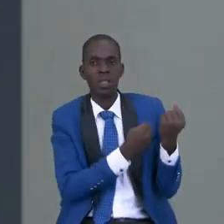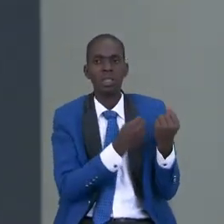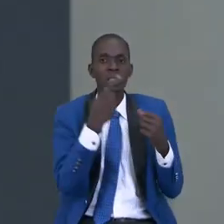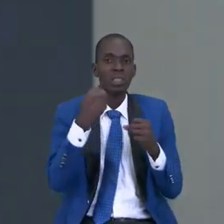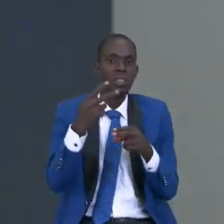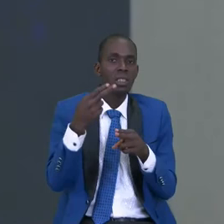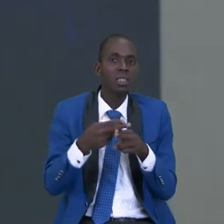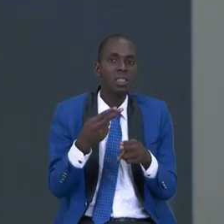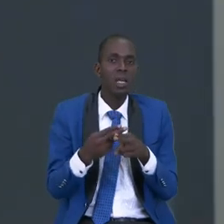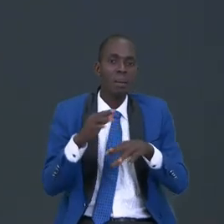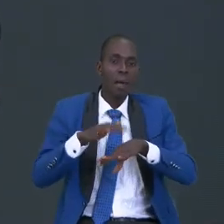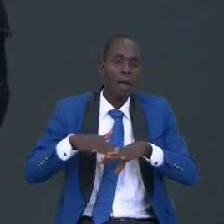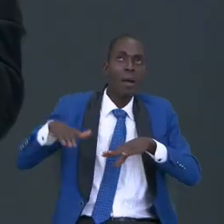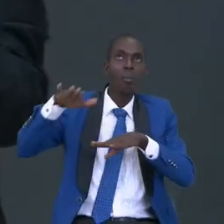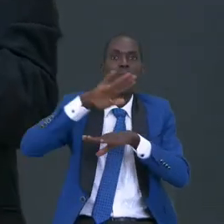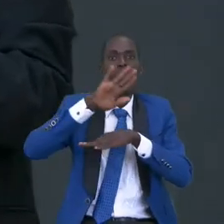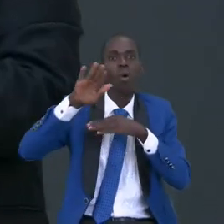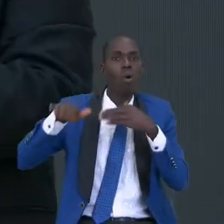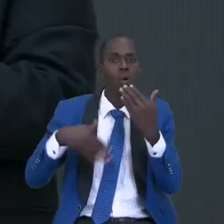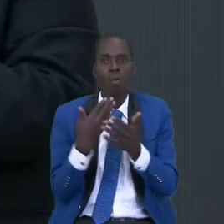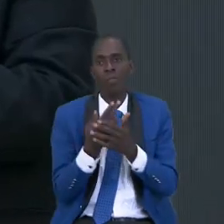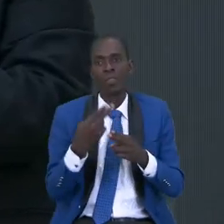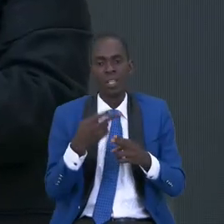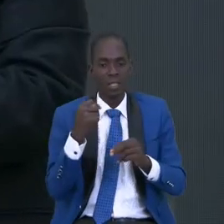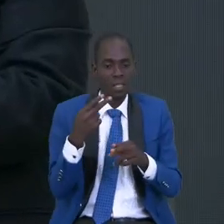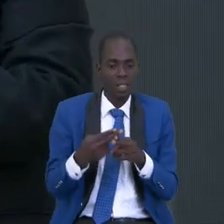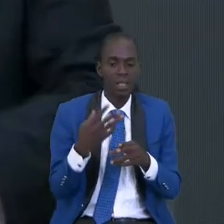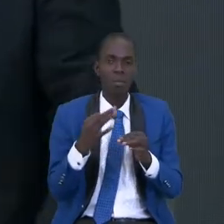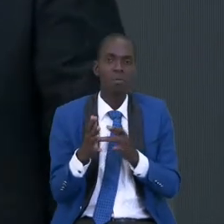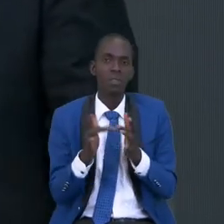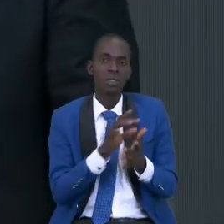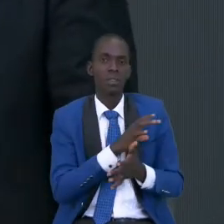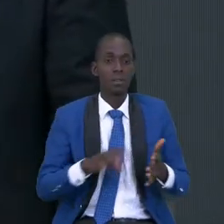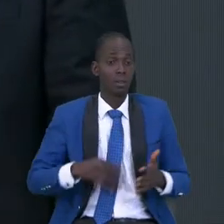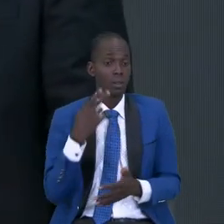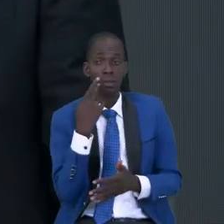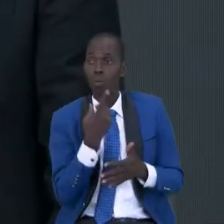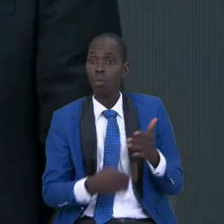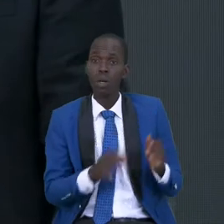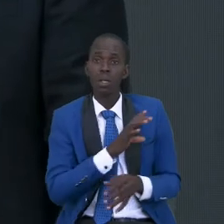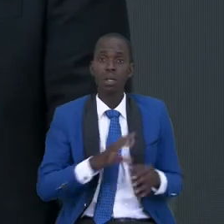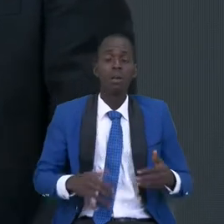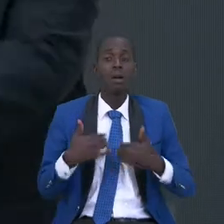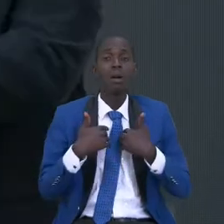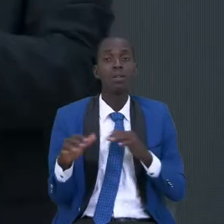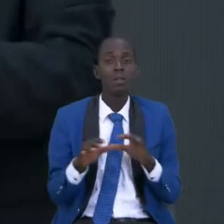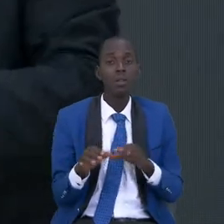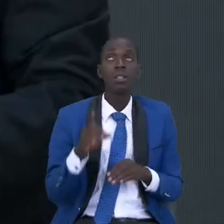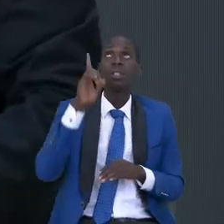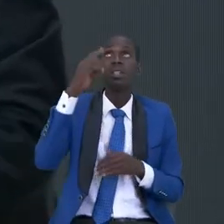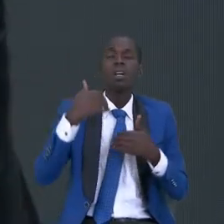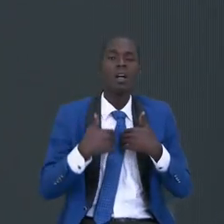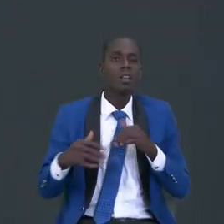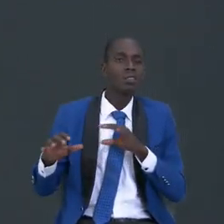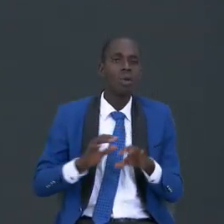name above every name, the name of Jesus Christ. See what he has done. He's done all